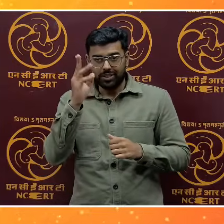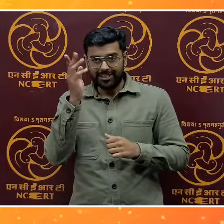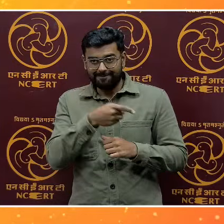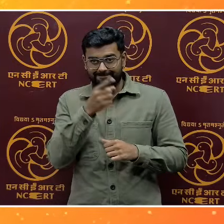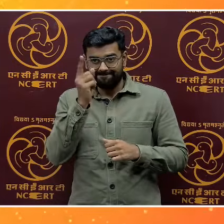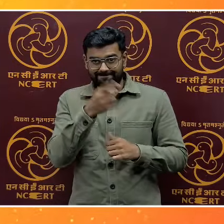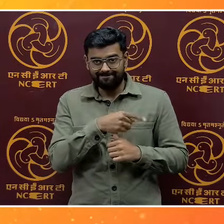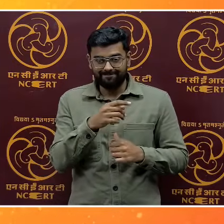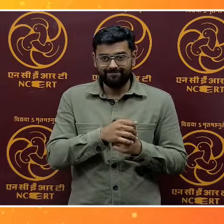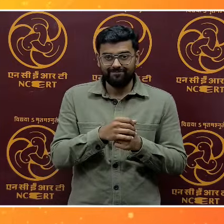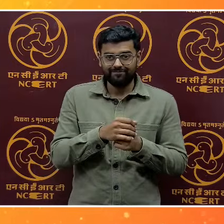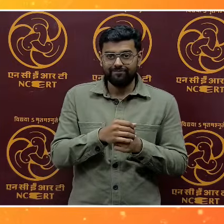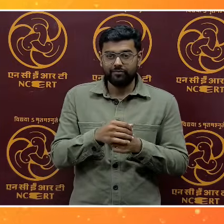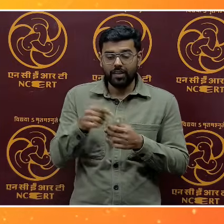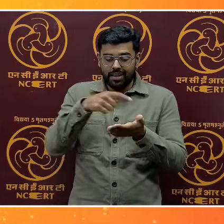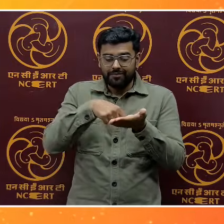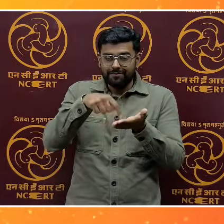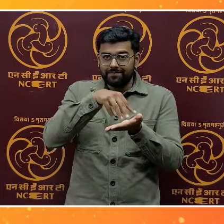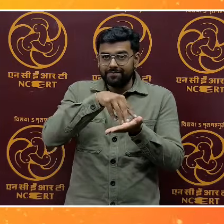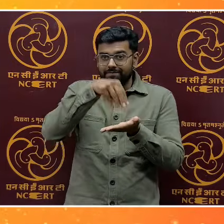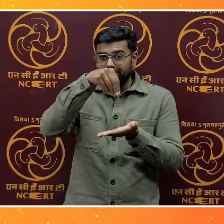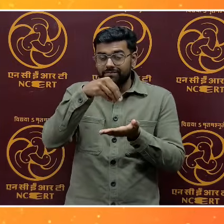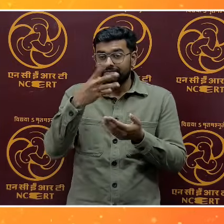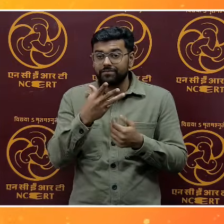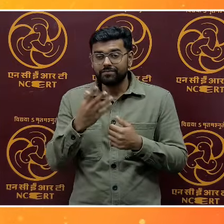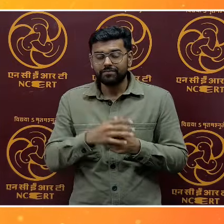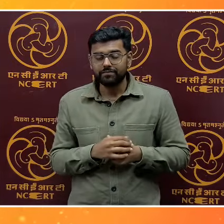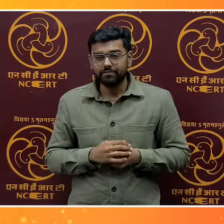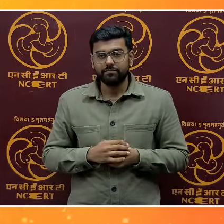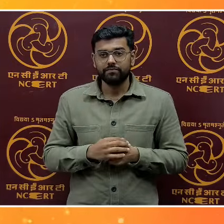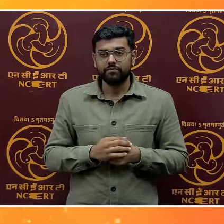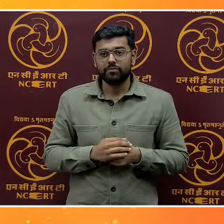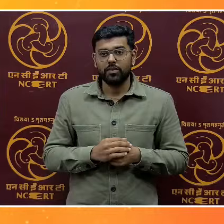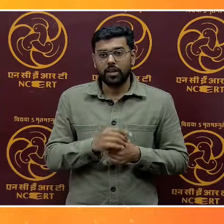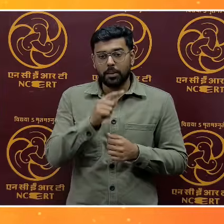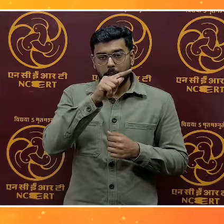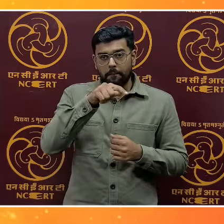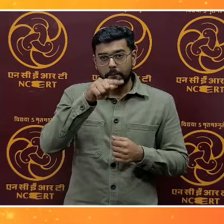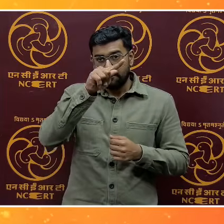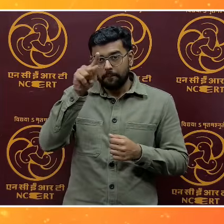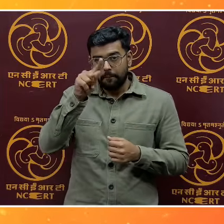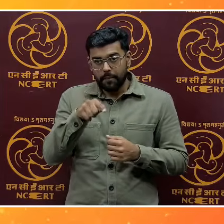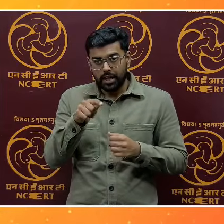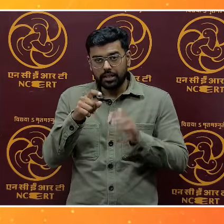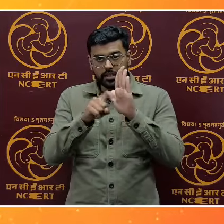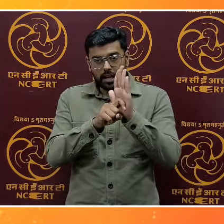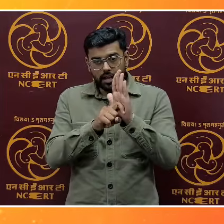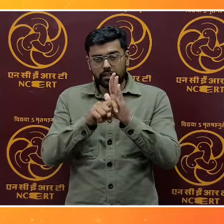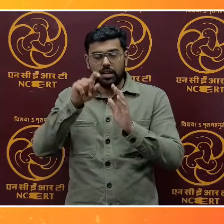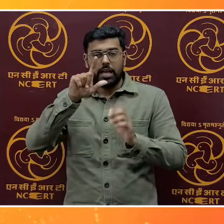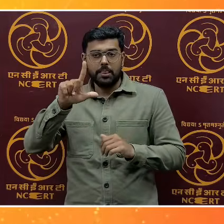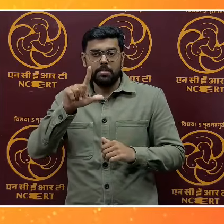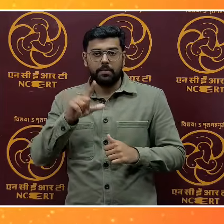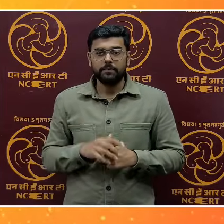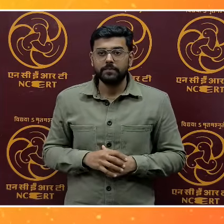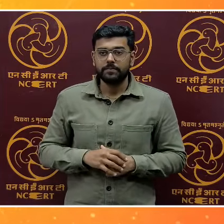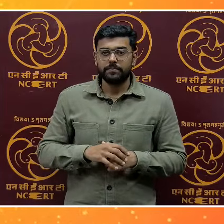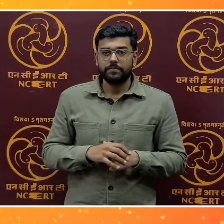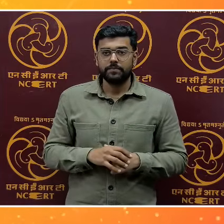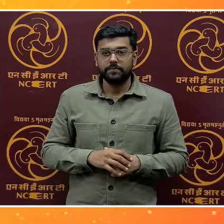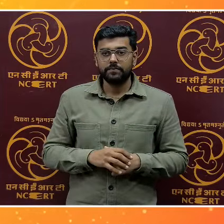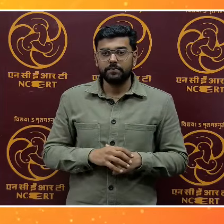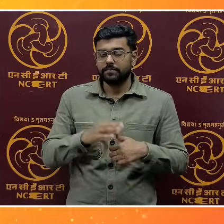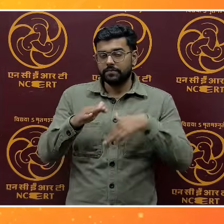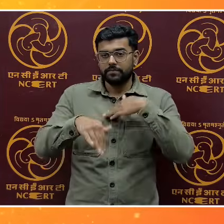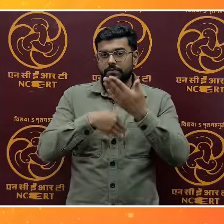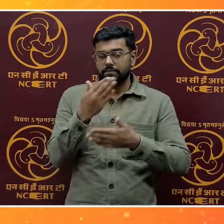have curved surface area of right circular cone as pi r L. Okay children?